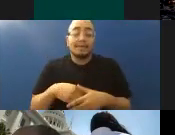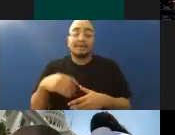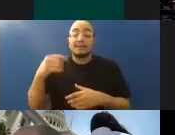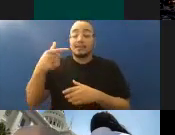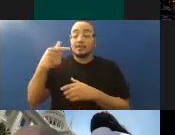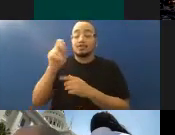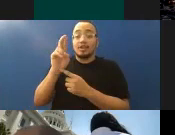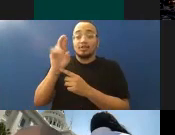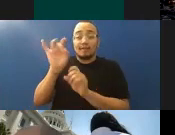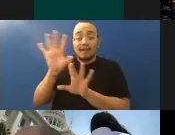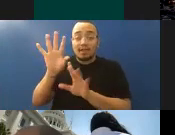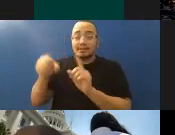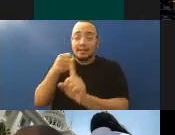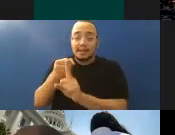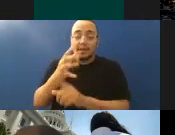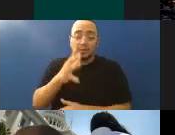harm done to women,